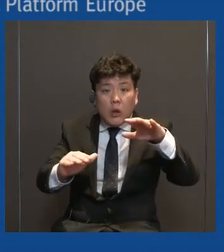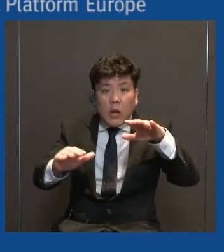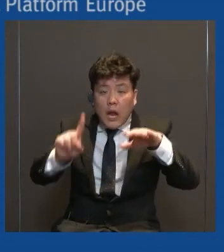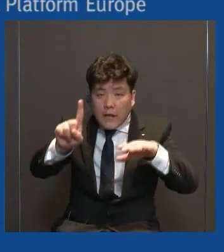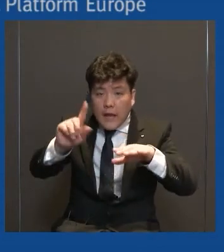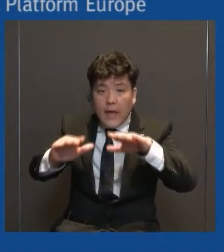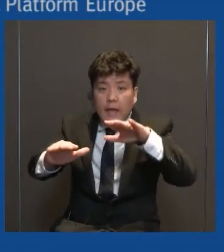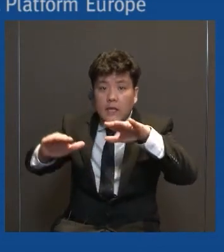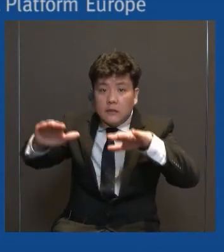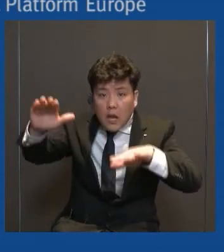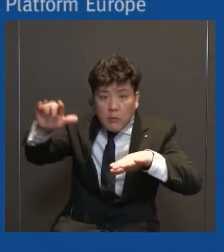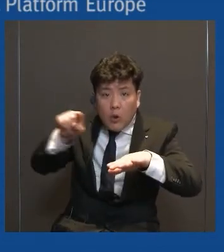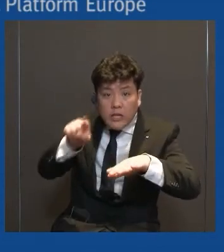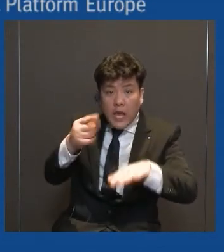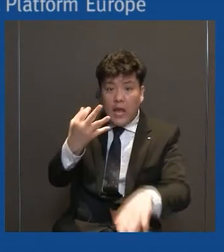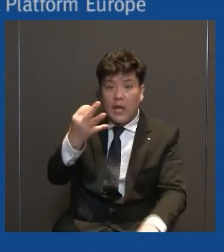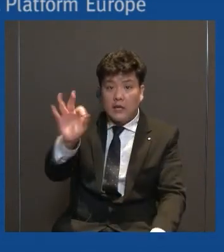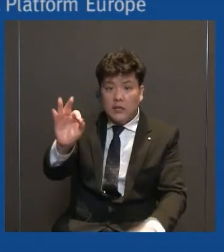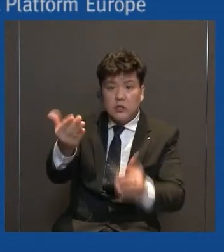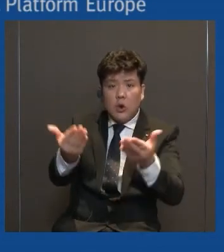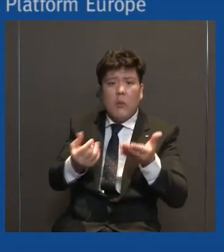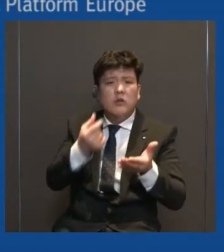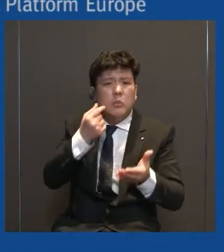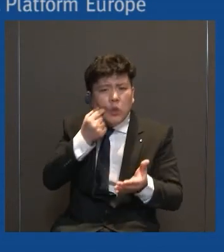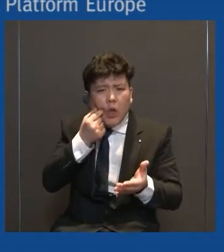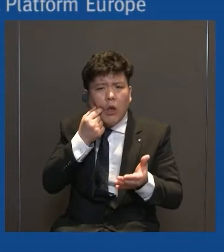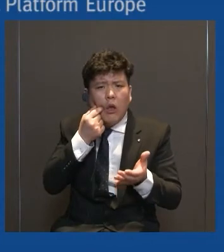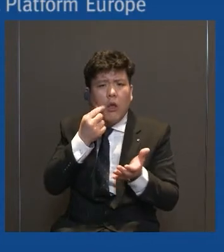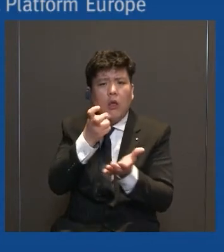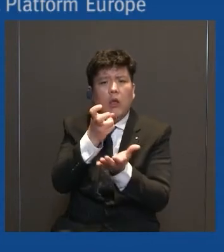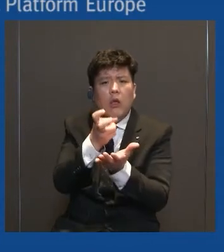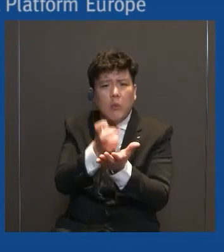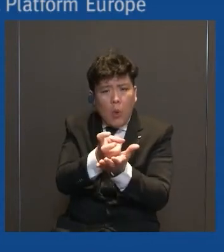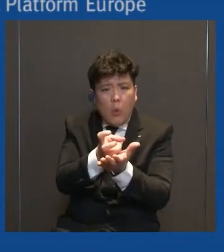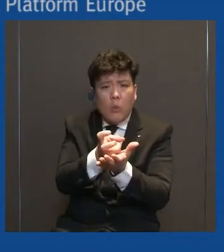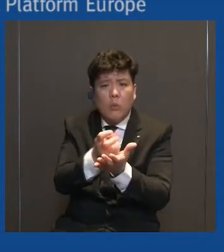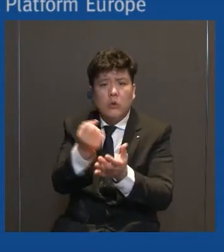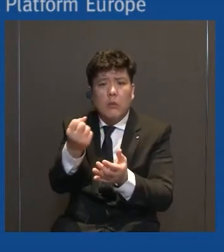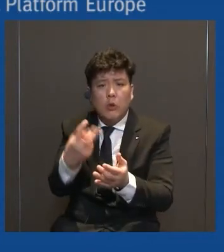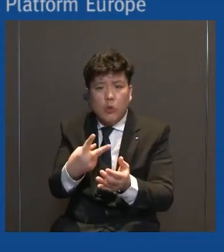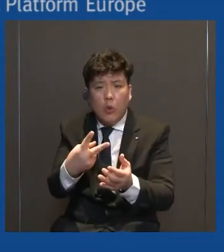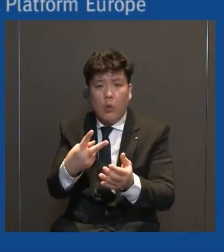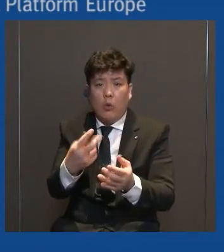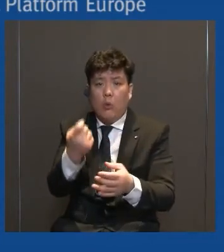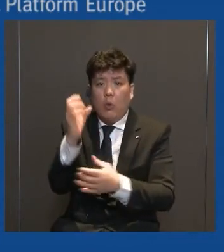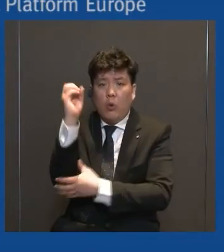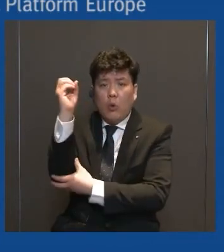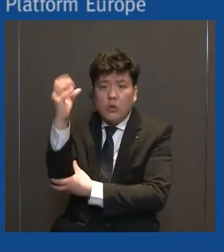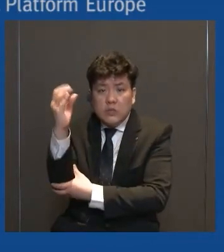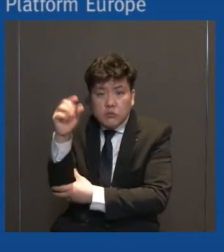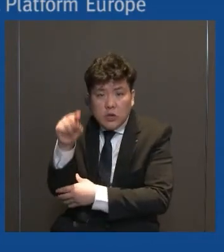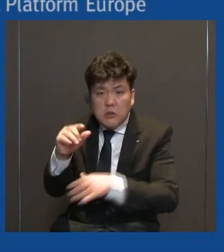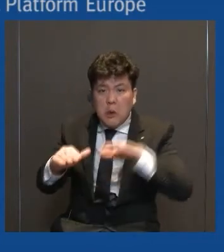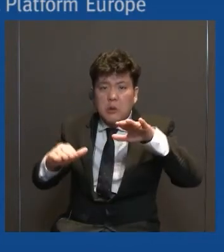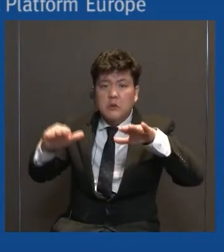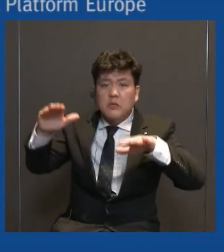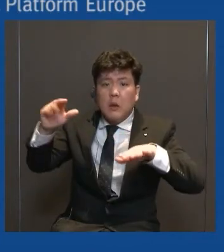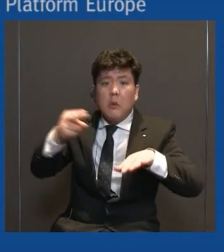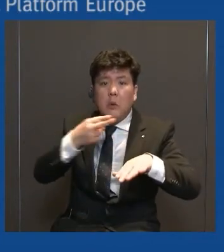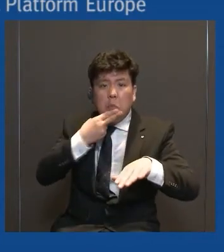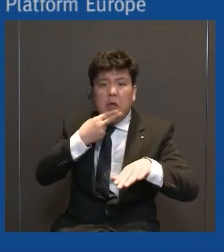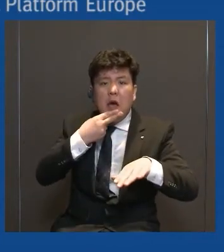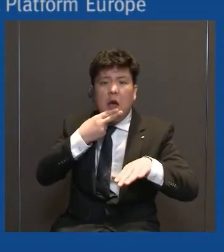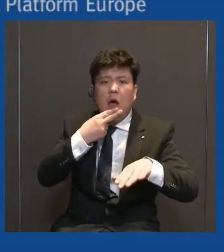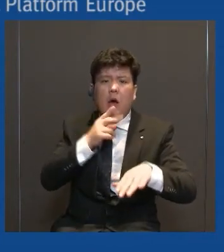law, policy, but also public opinion in general. So prejudice on the basis of race, sex, gender, disability are